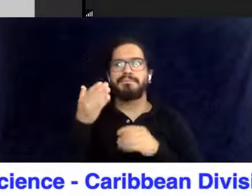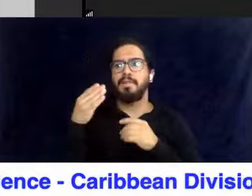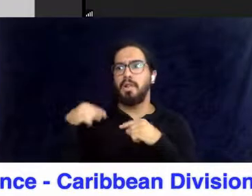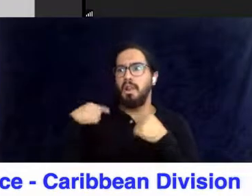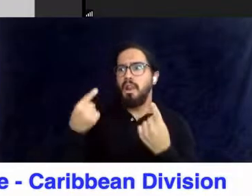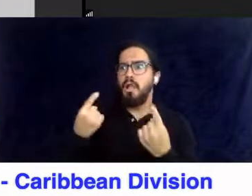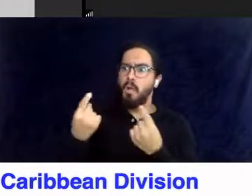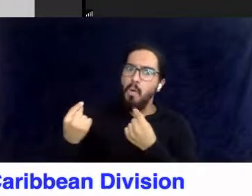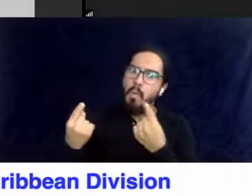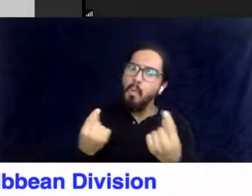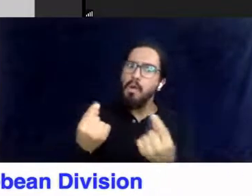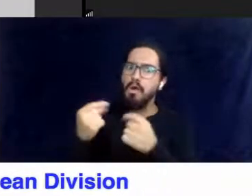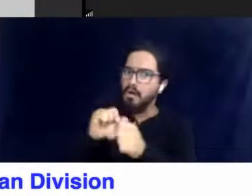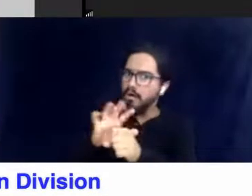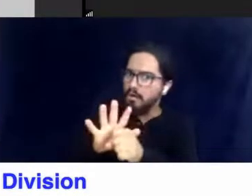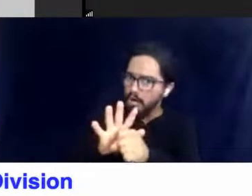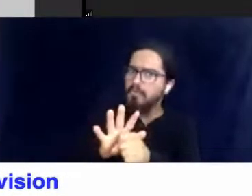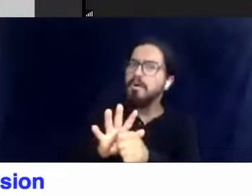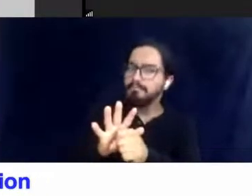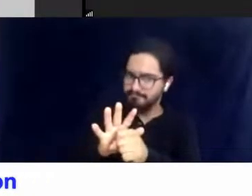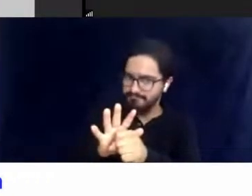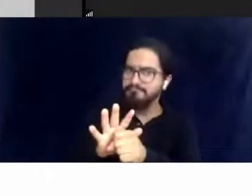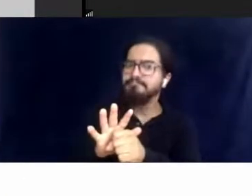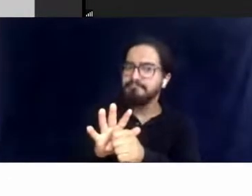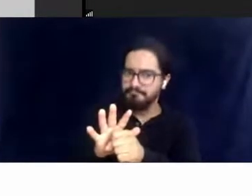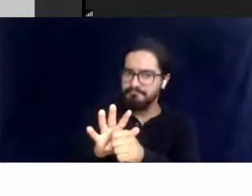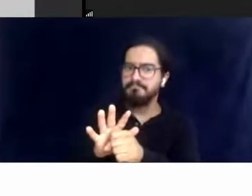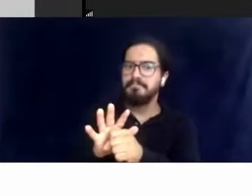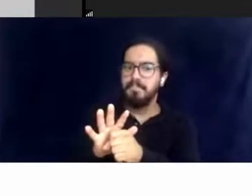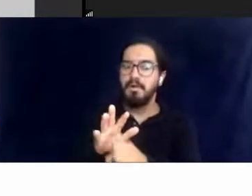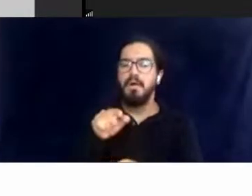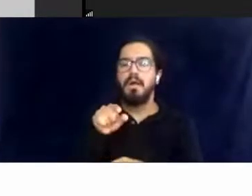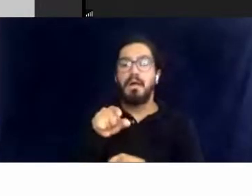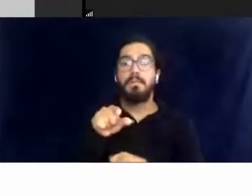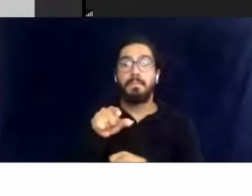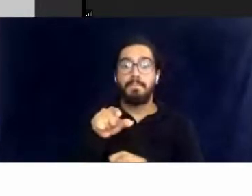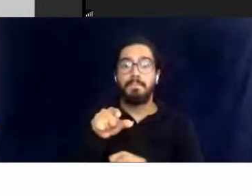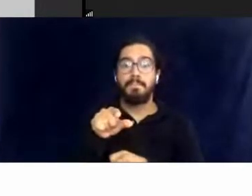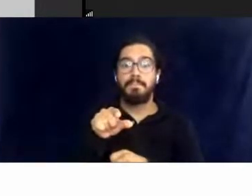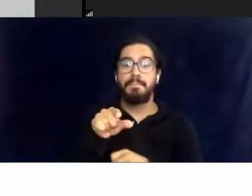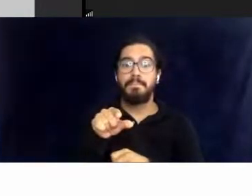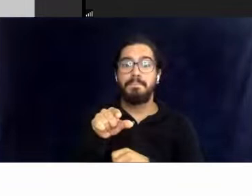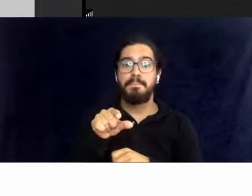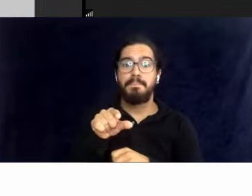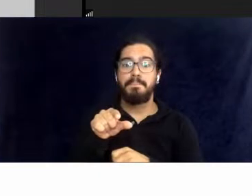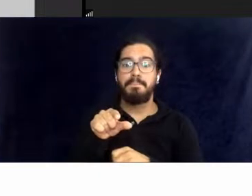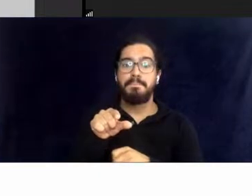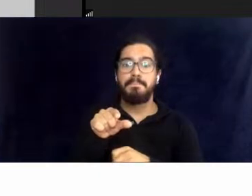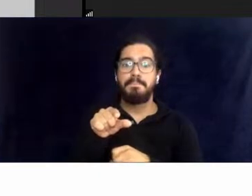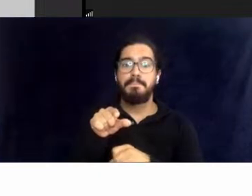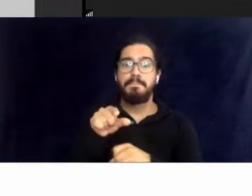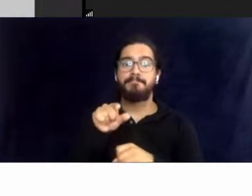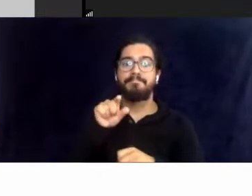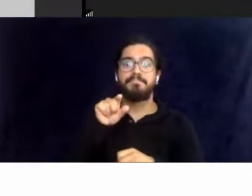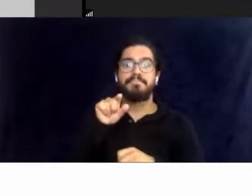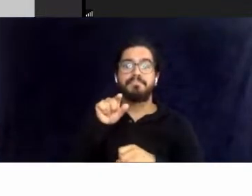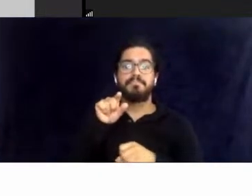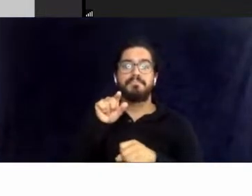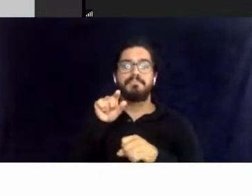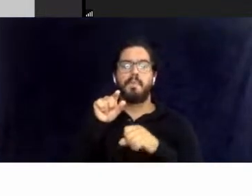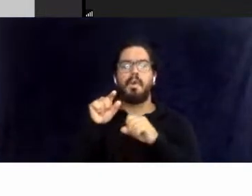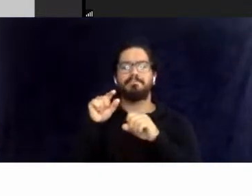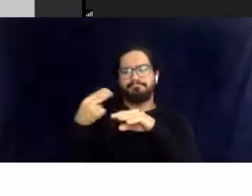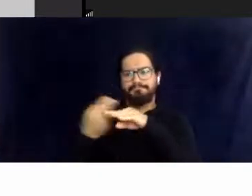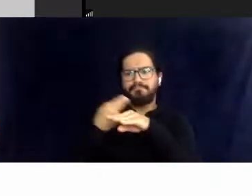against the background of the 1 billion platform that WHO has been using for the